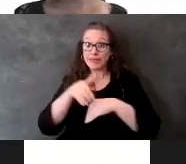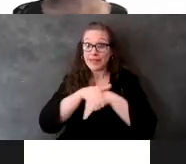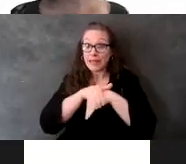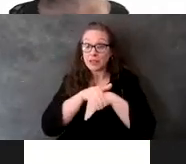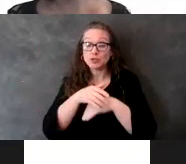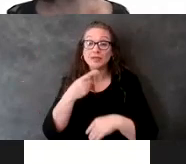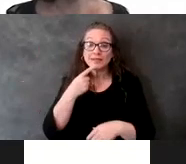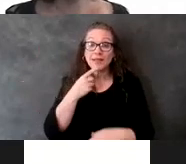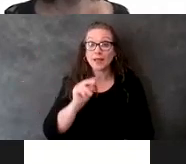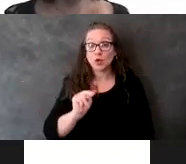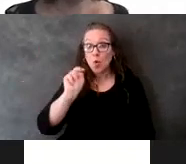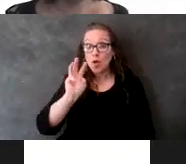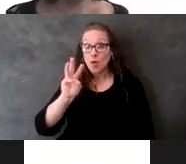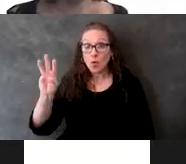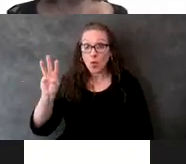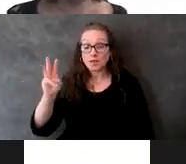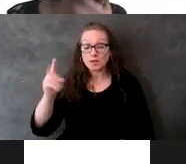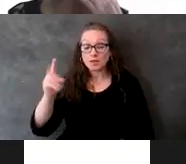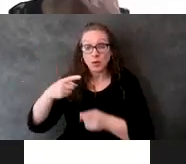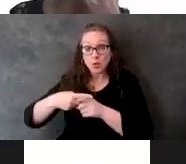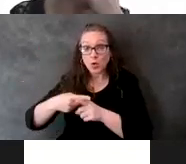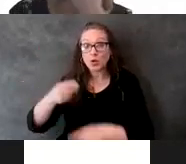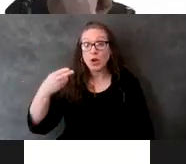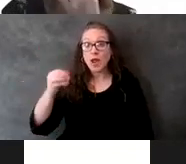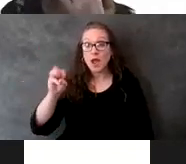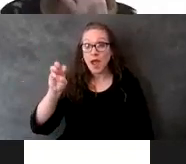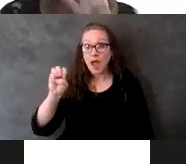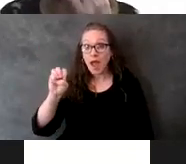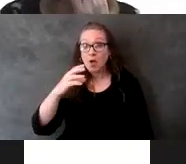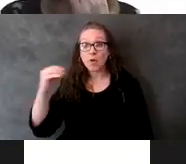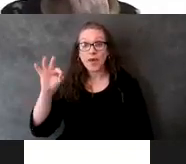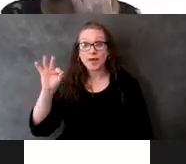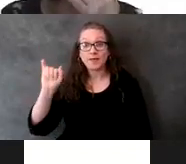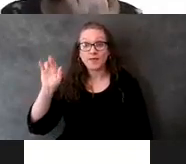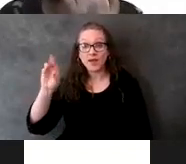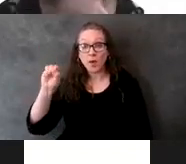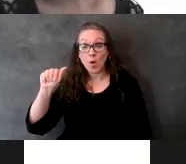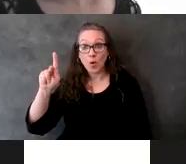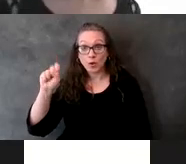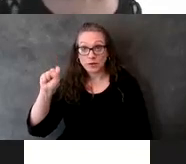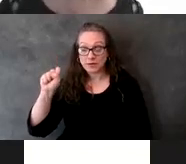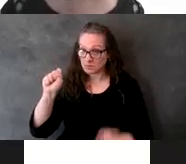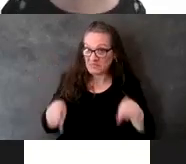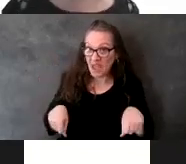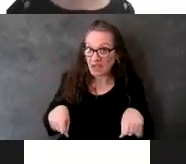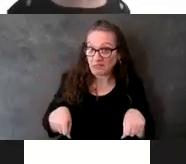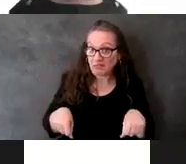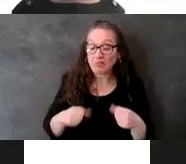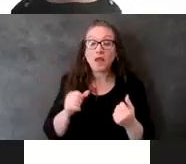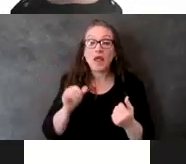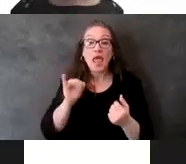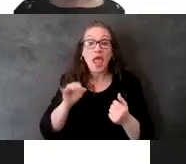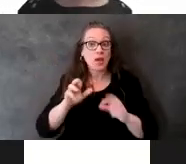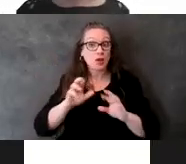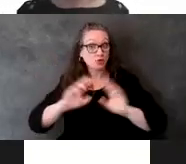northwest corner of Howe and Fair Oaks. And then when it's time to go, it will say safe